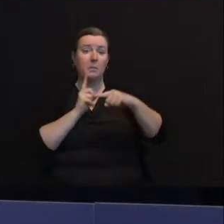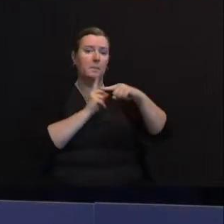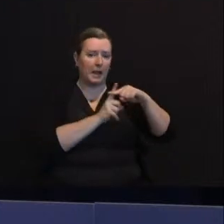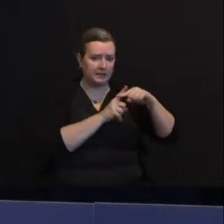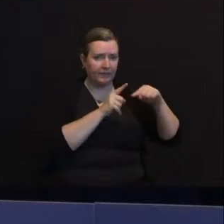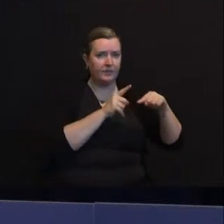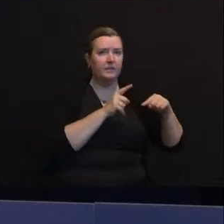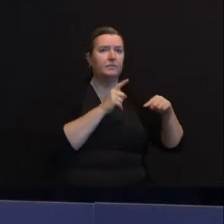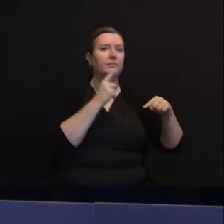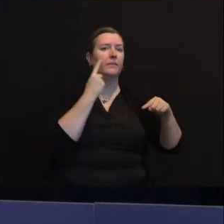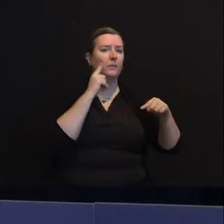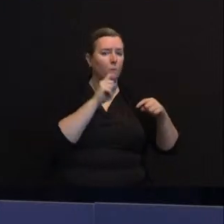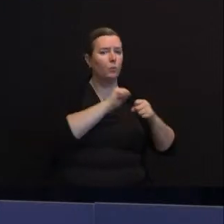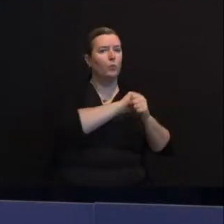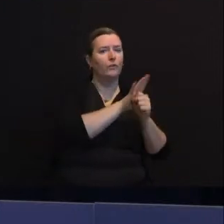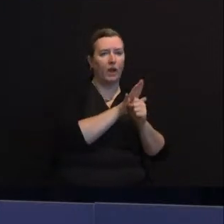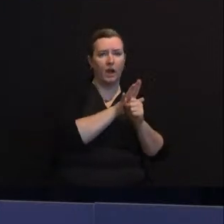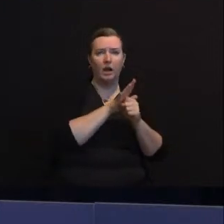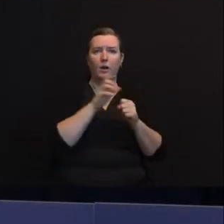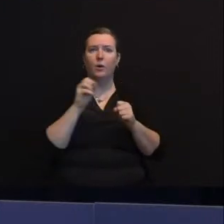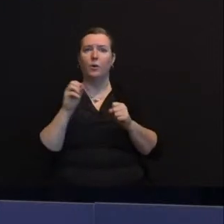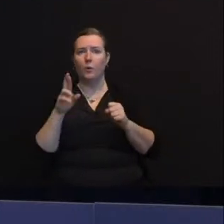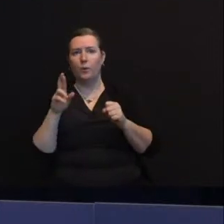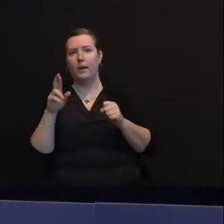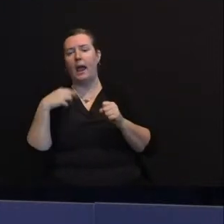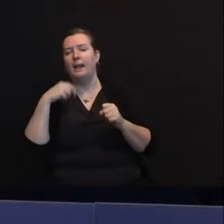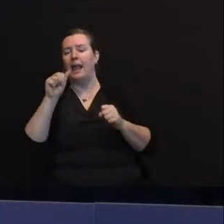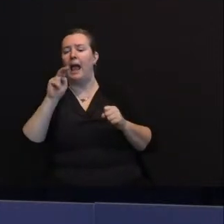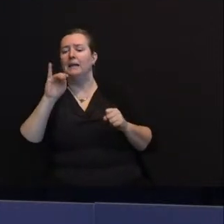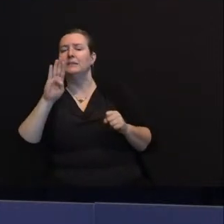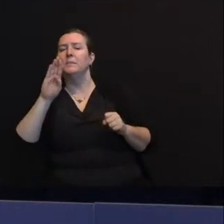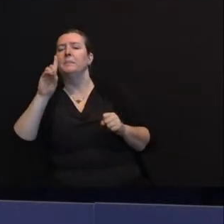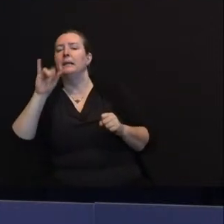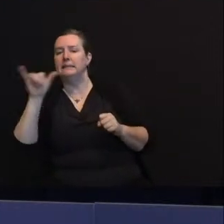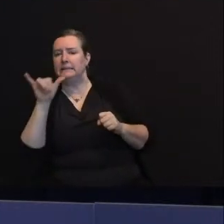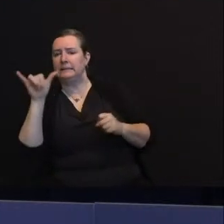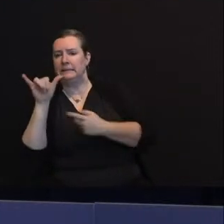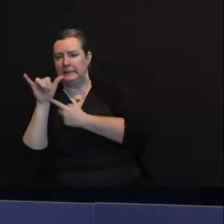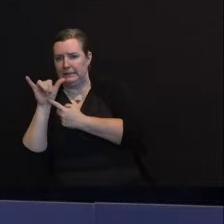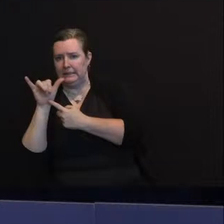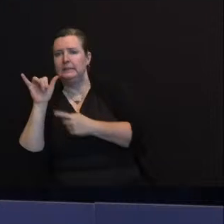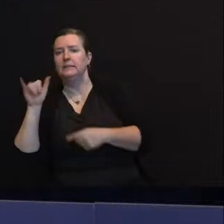that are positive. 2 of those children are currently hospitalized.